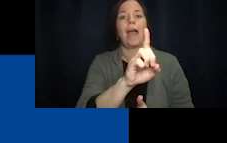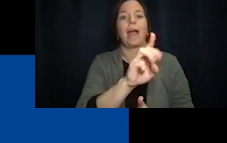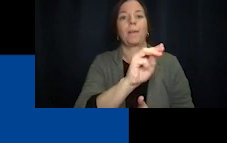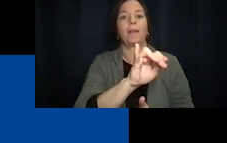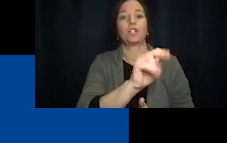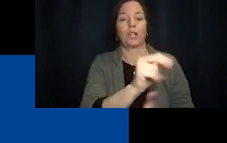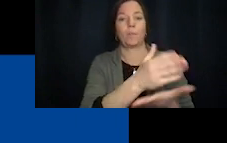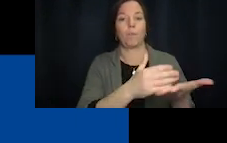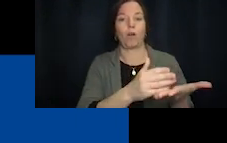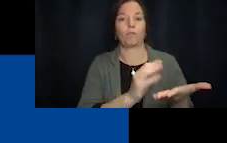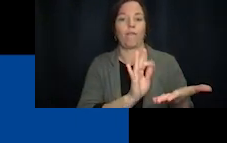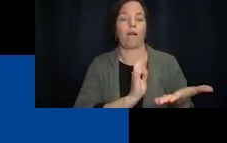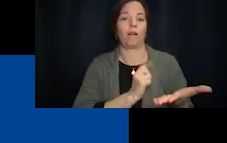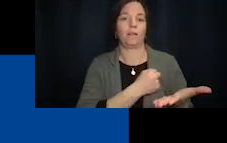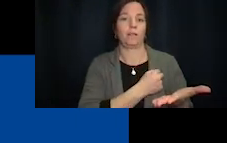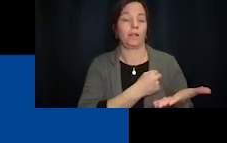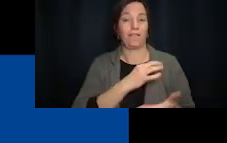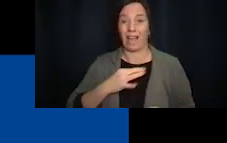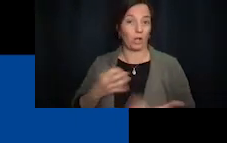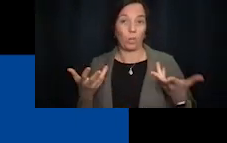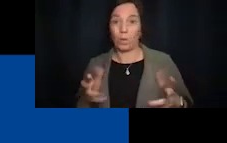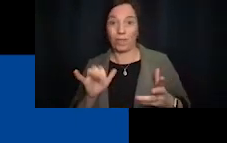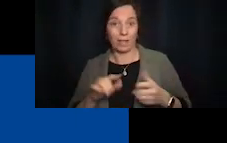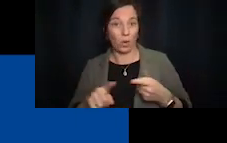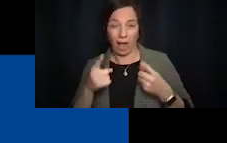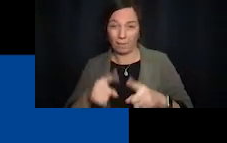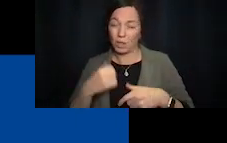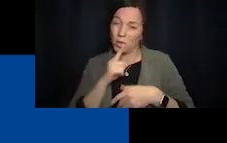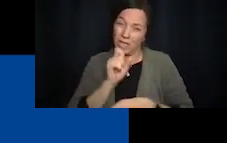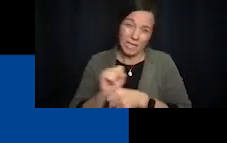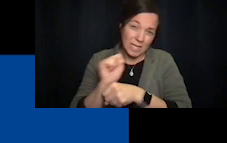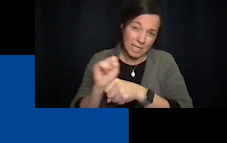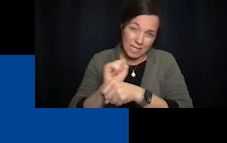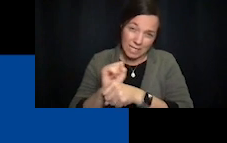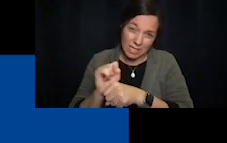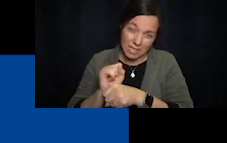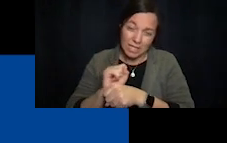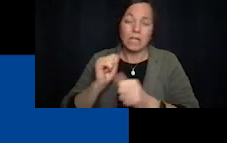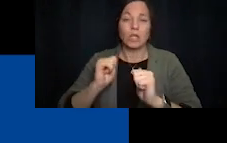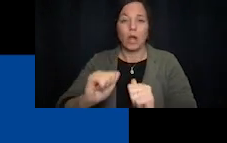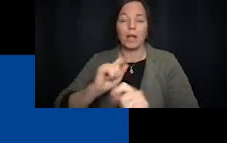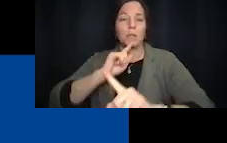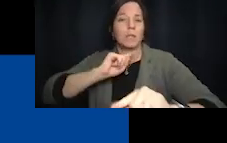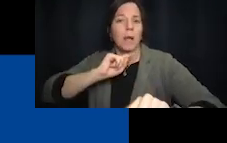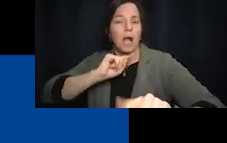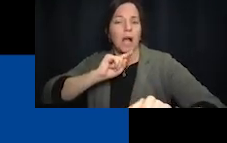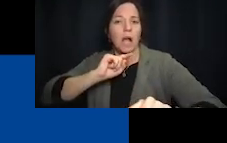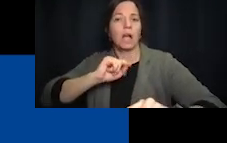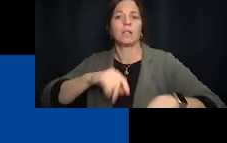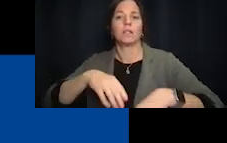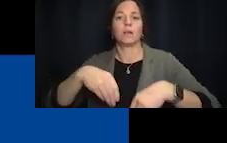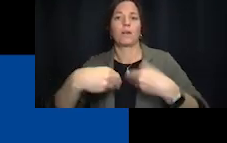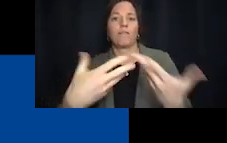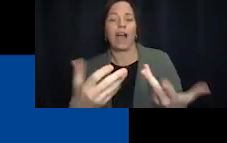And as faculty, we didn't want that to happen, so we worked really hard to, you know, try to be responsive, try to bring in broad